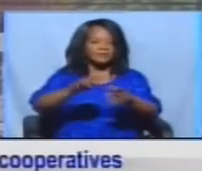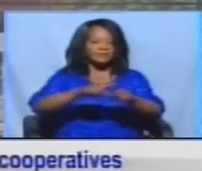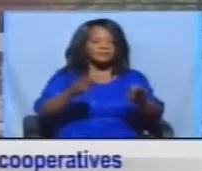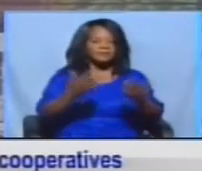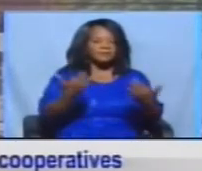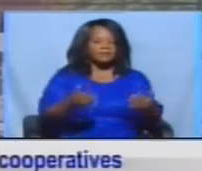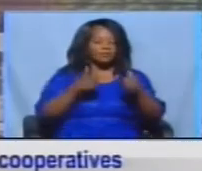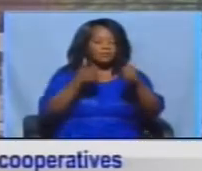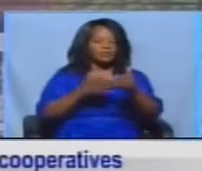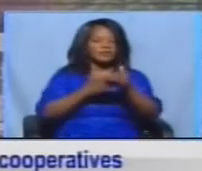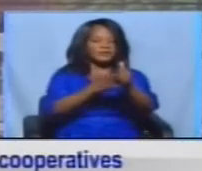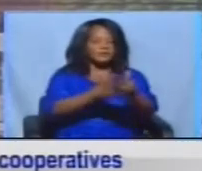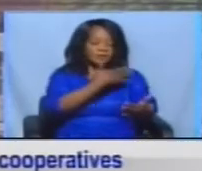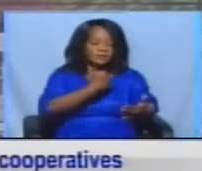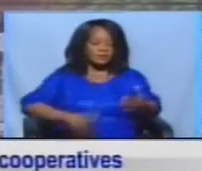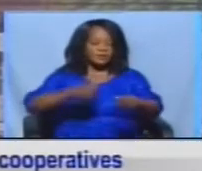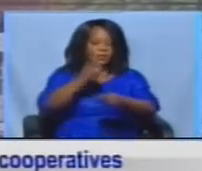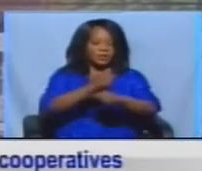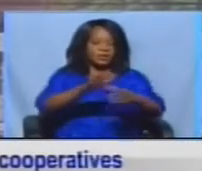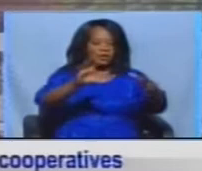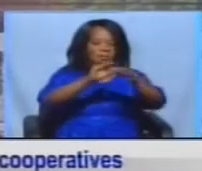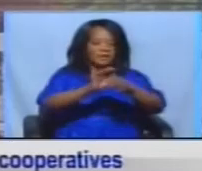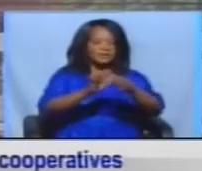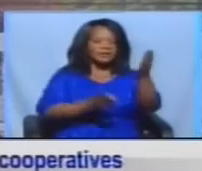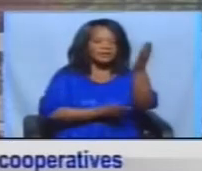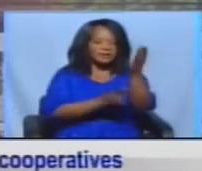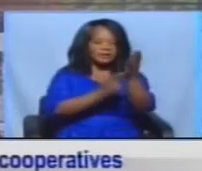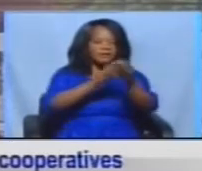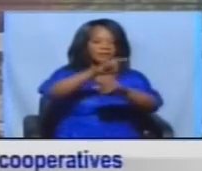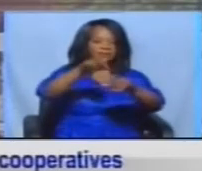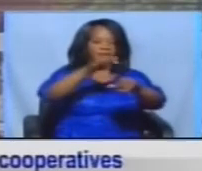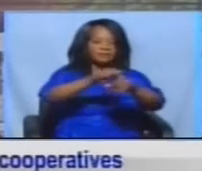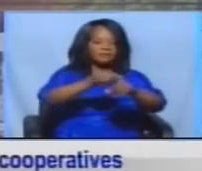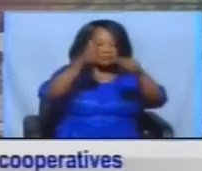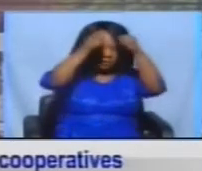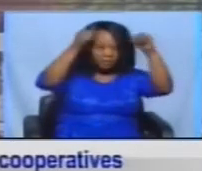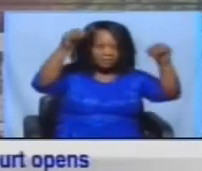good leadership and commitment to unite and develop the nation by the president.